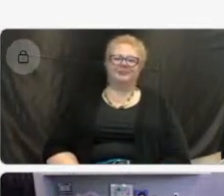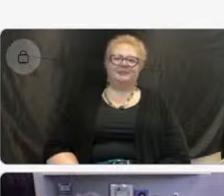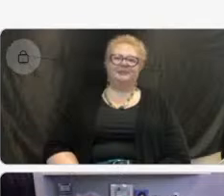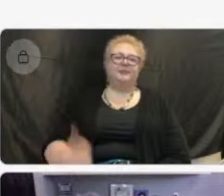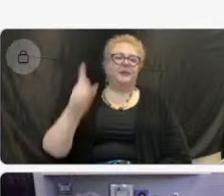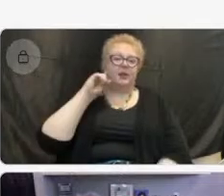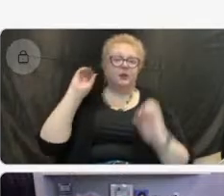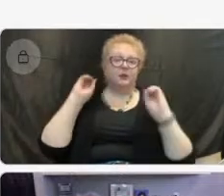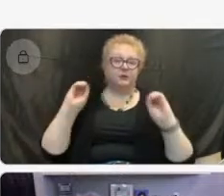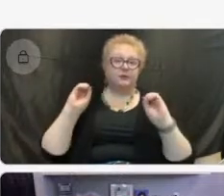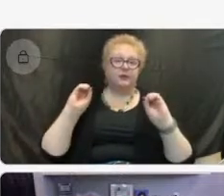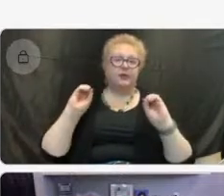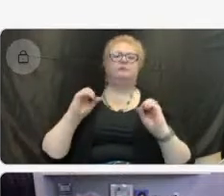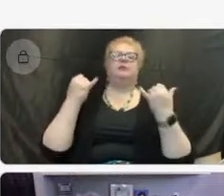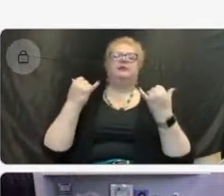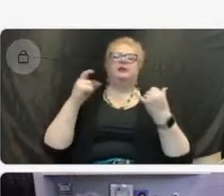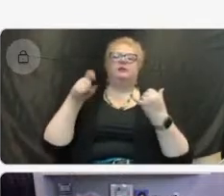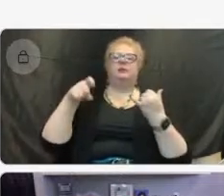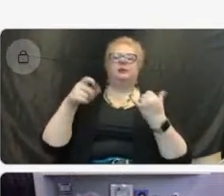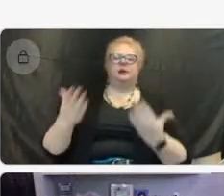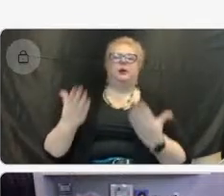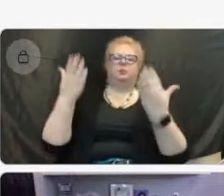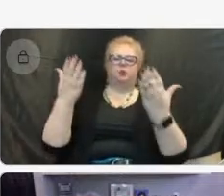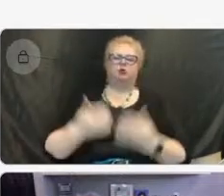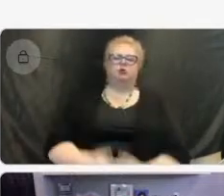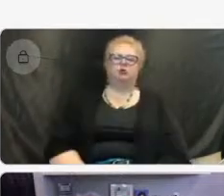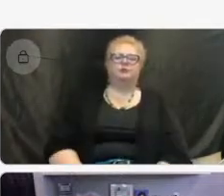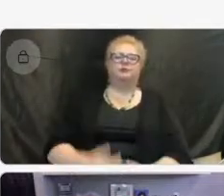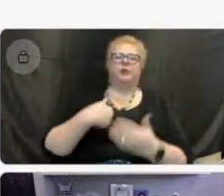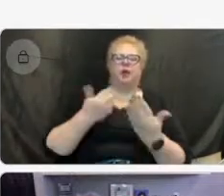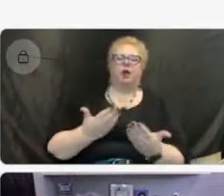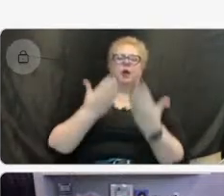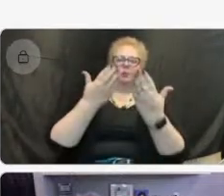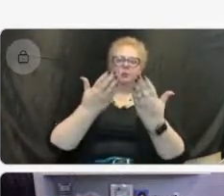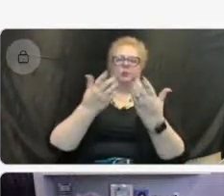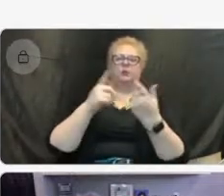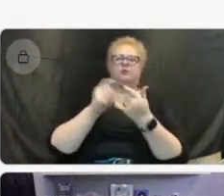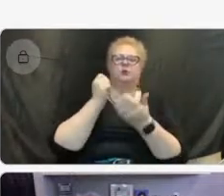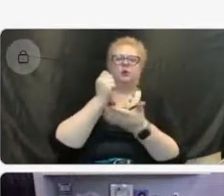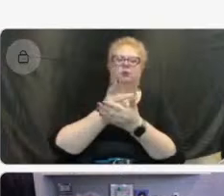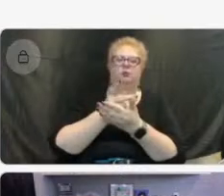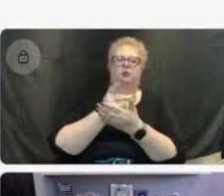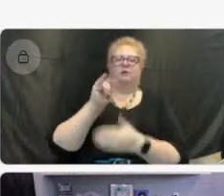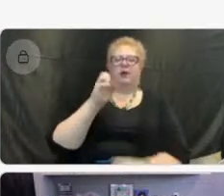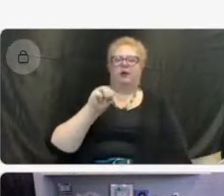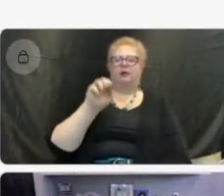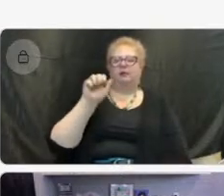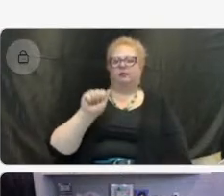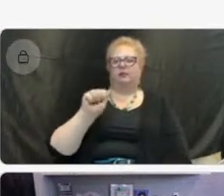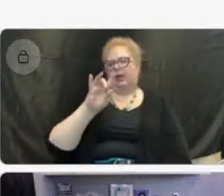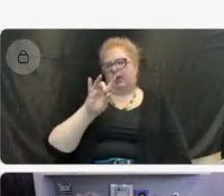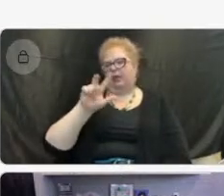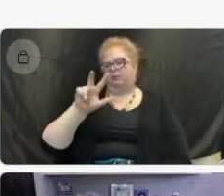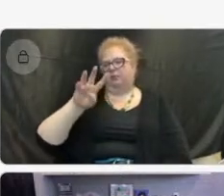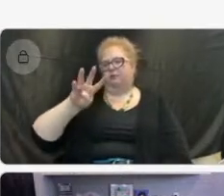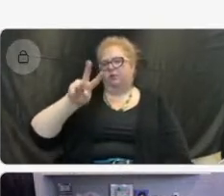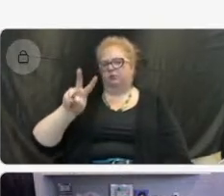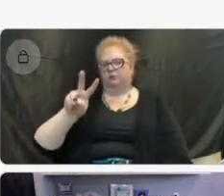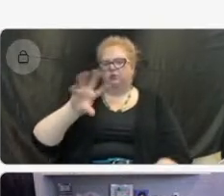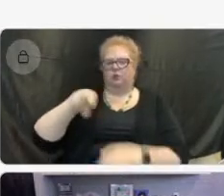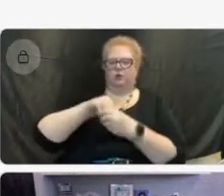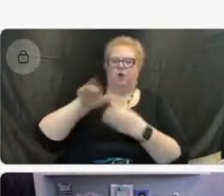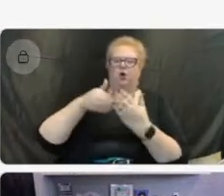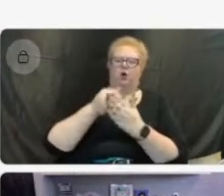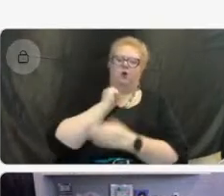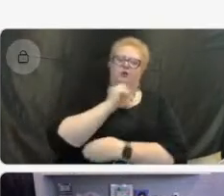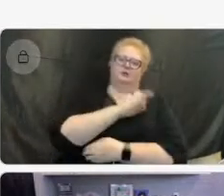Hearing none, may we have a motion? I move for the approval of item A342, including all staff comments